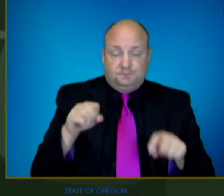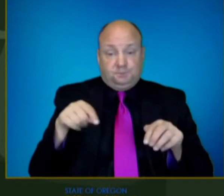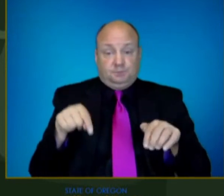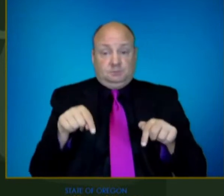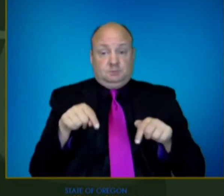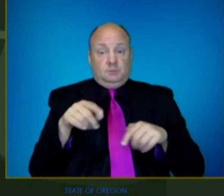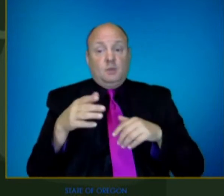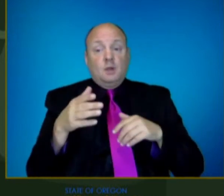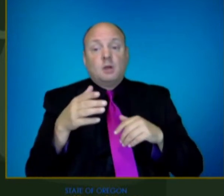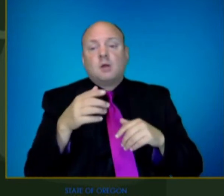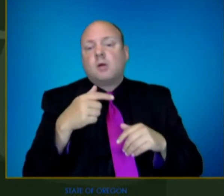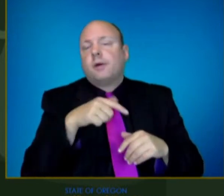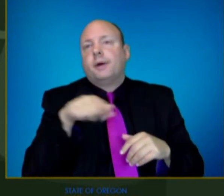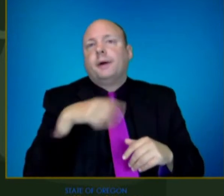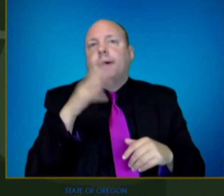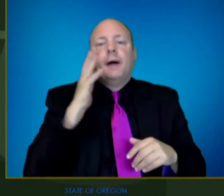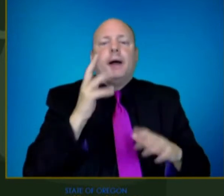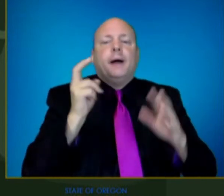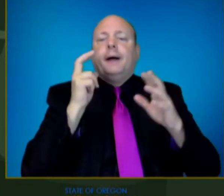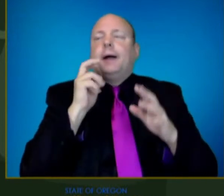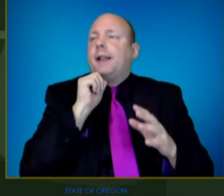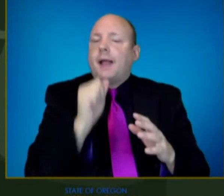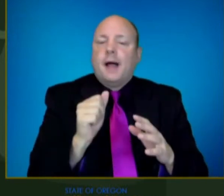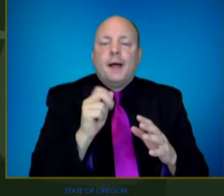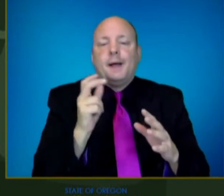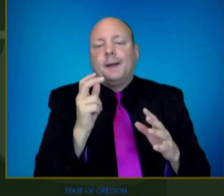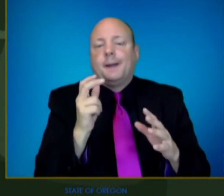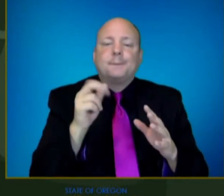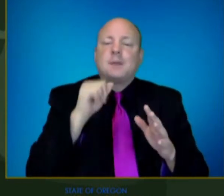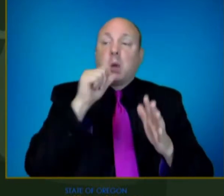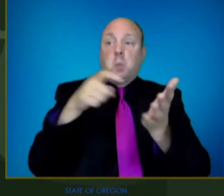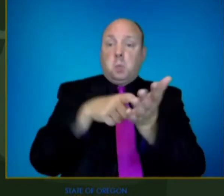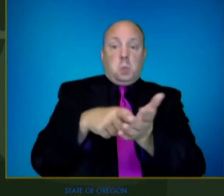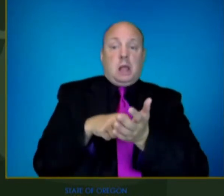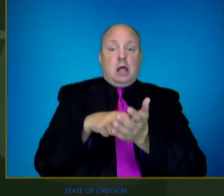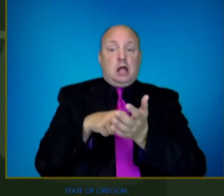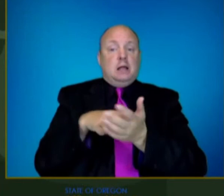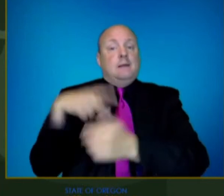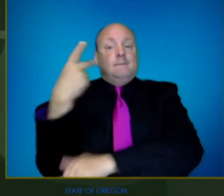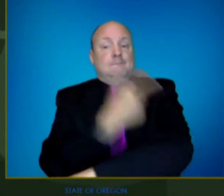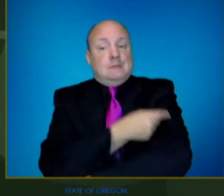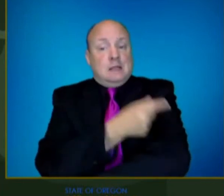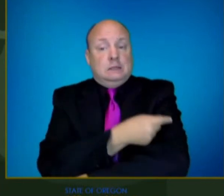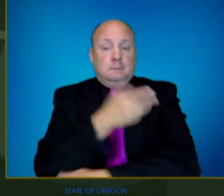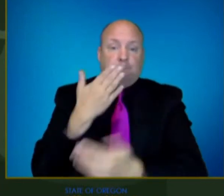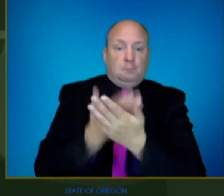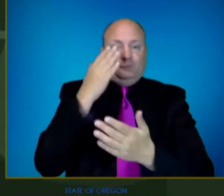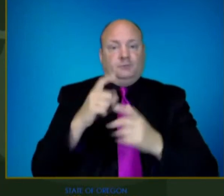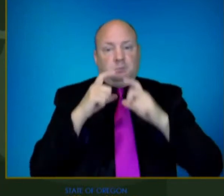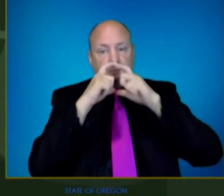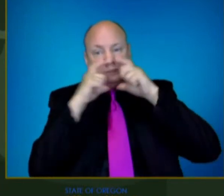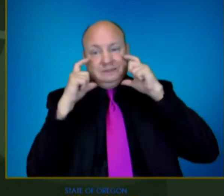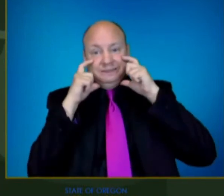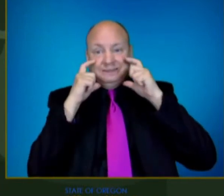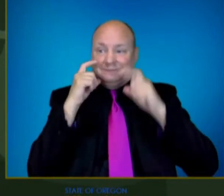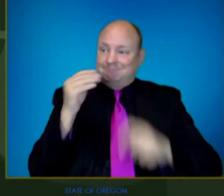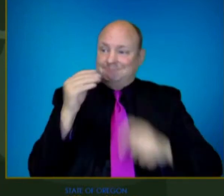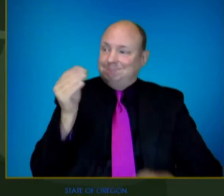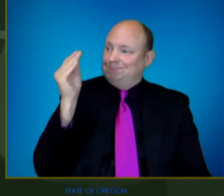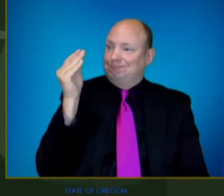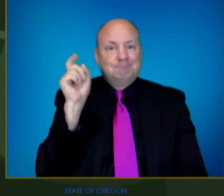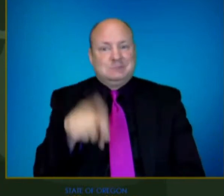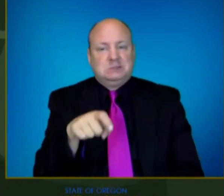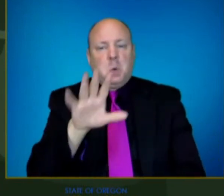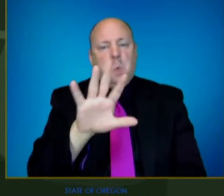forward on some type of vaccine verification. But like I'm saying, at this point in